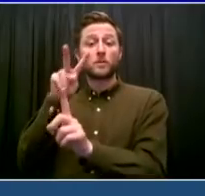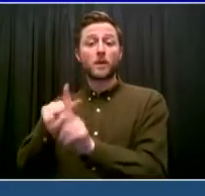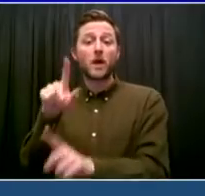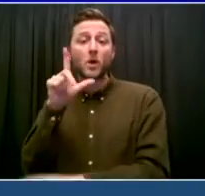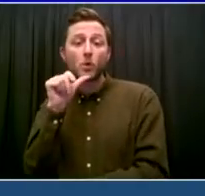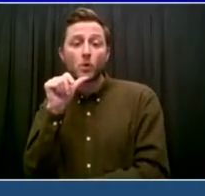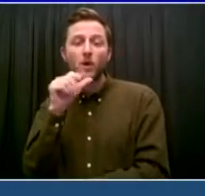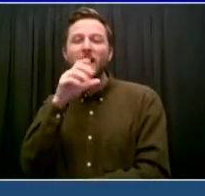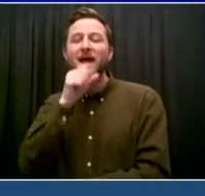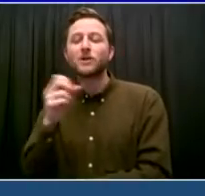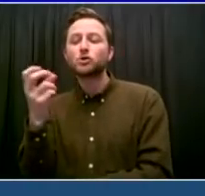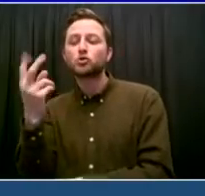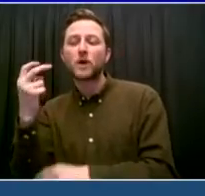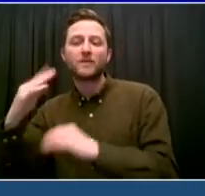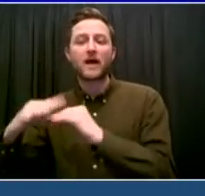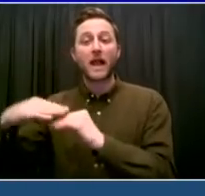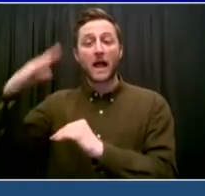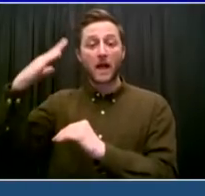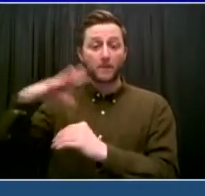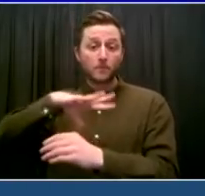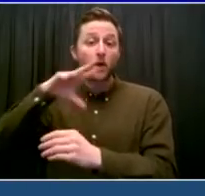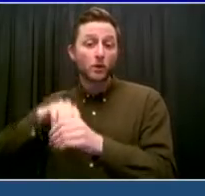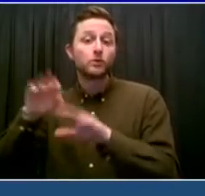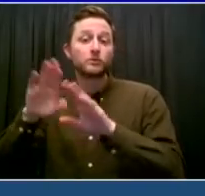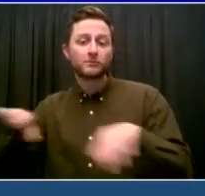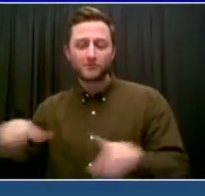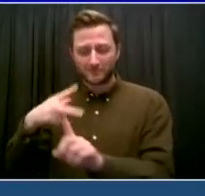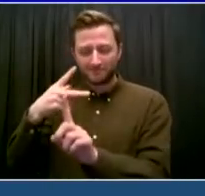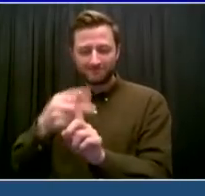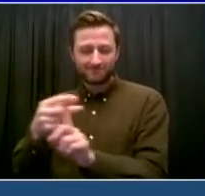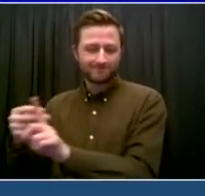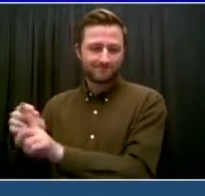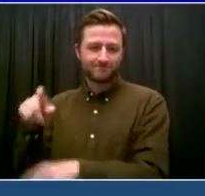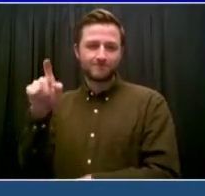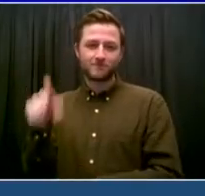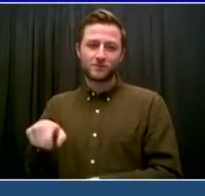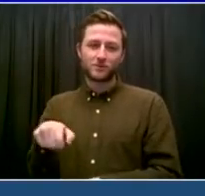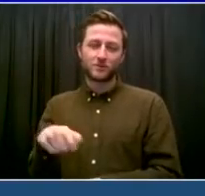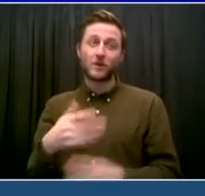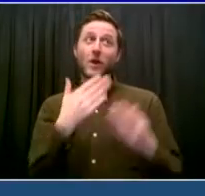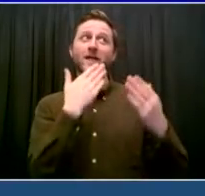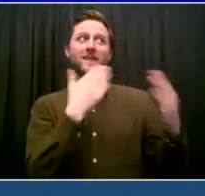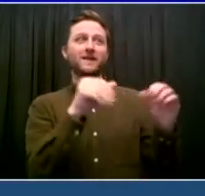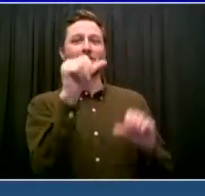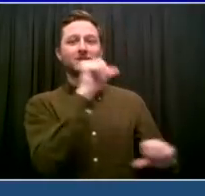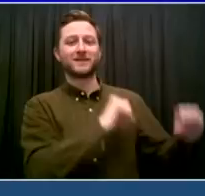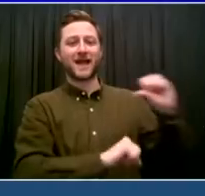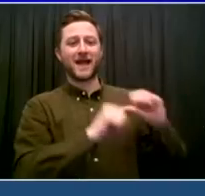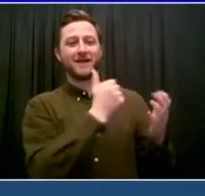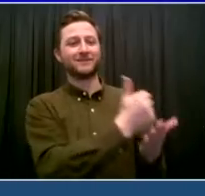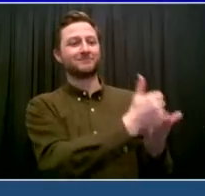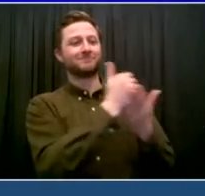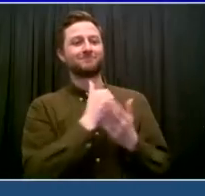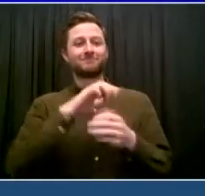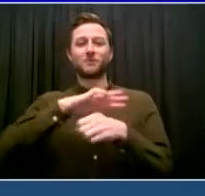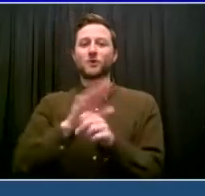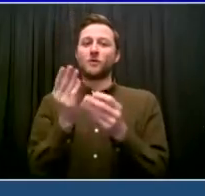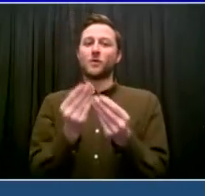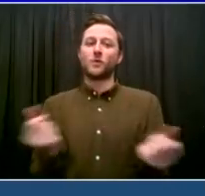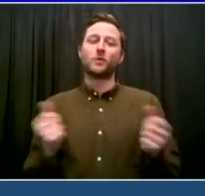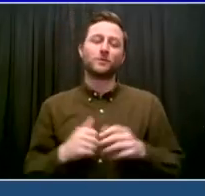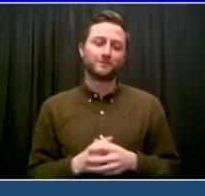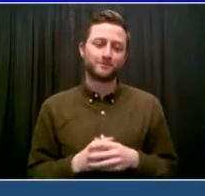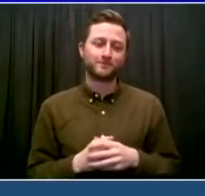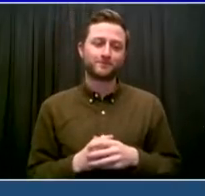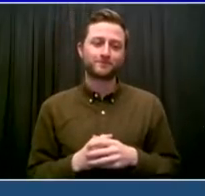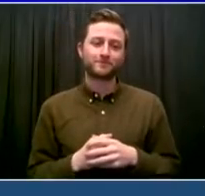modern science coming together to solve this pandemic. But there's also more good news. And thanks to the actions of New